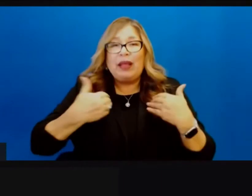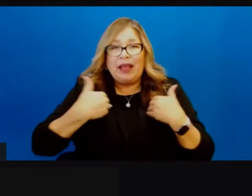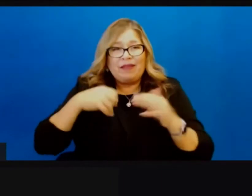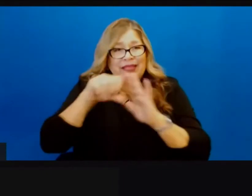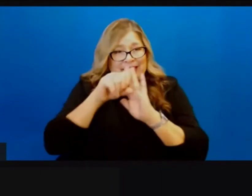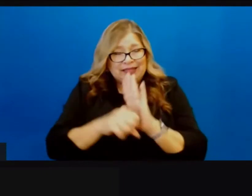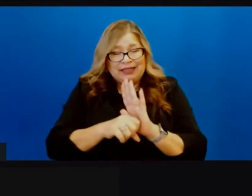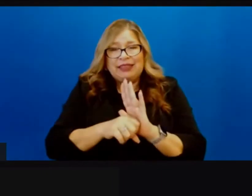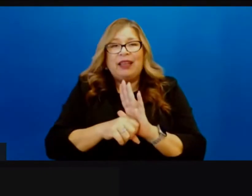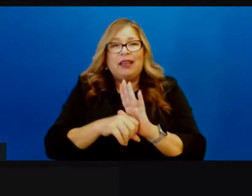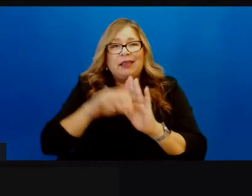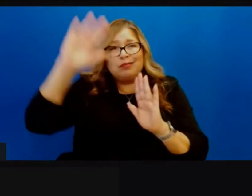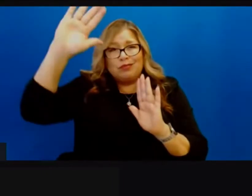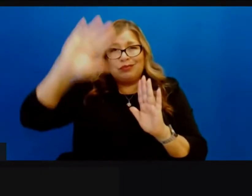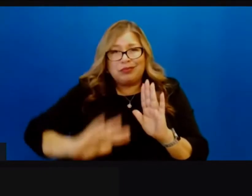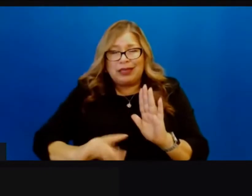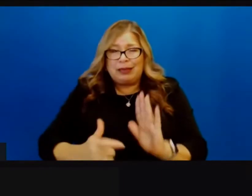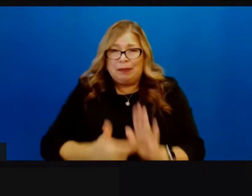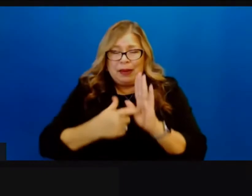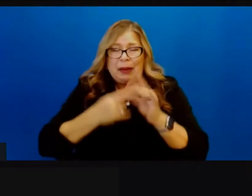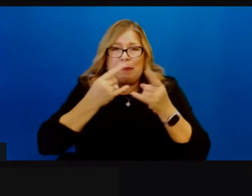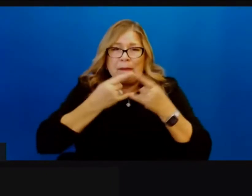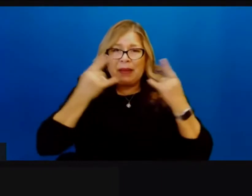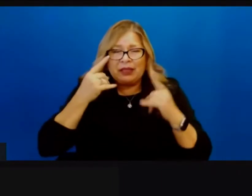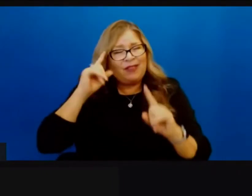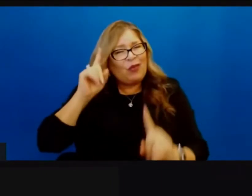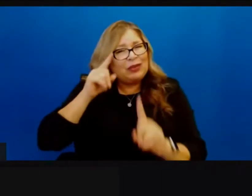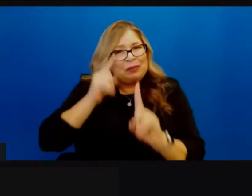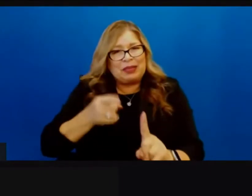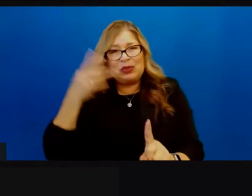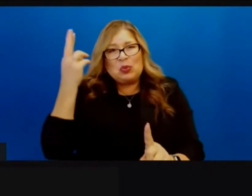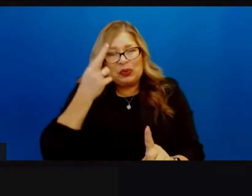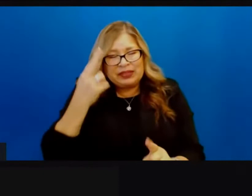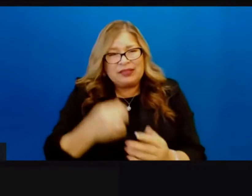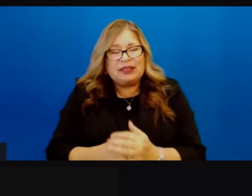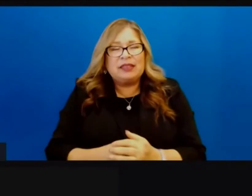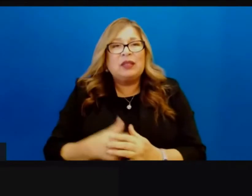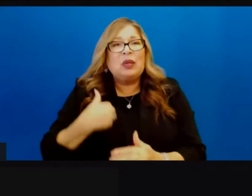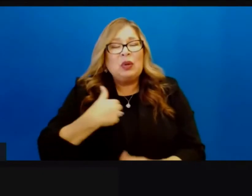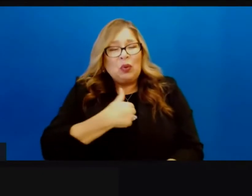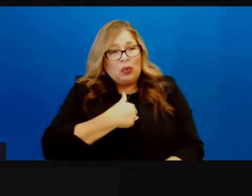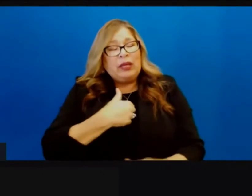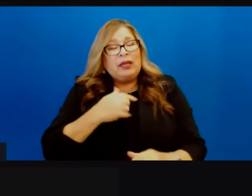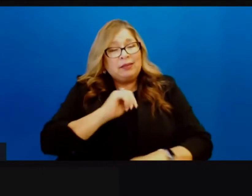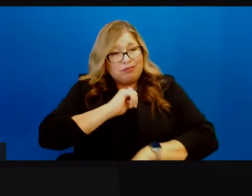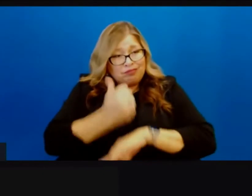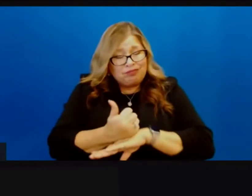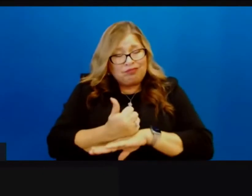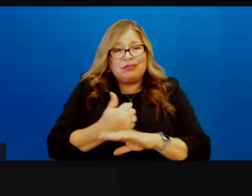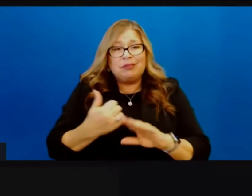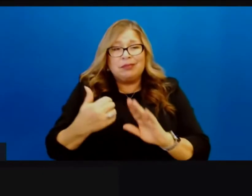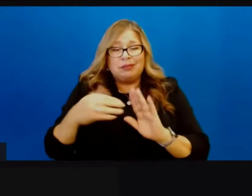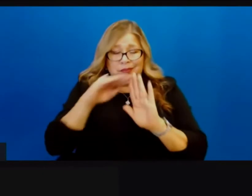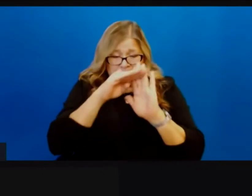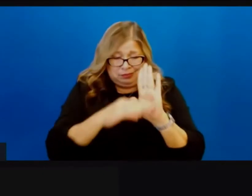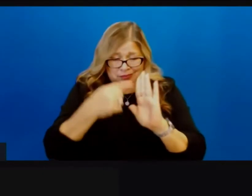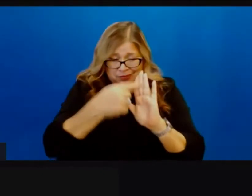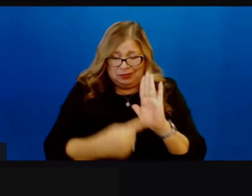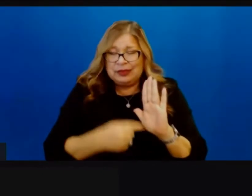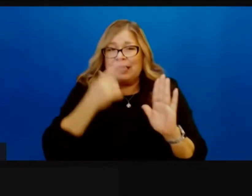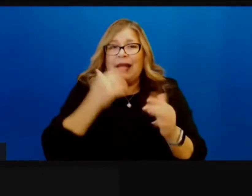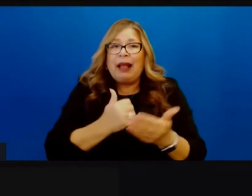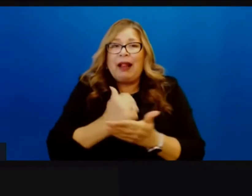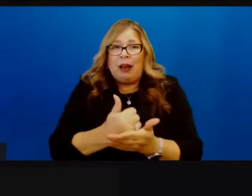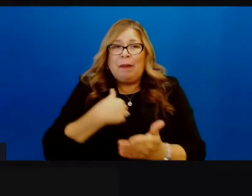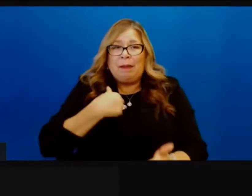reason. We support how it helps us get to the place where we are. I think the slide where